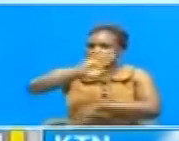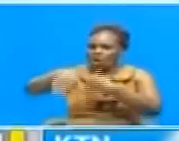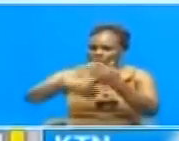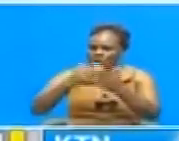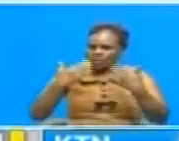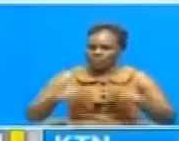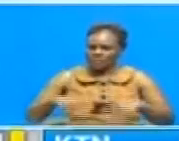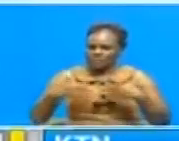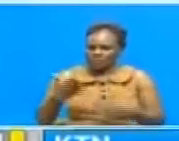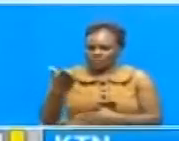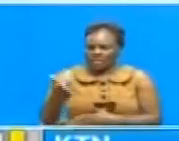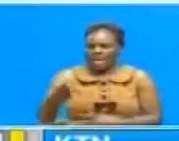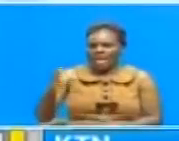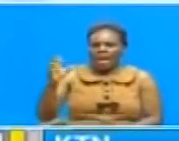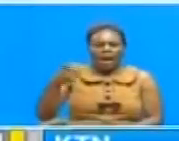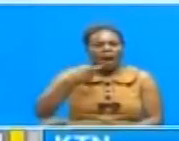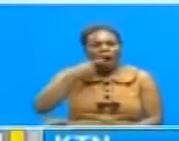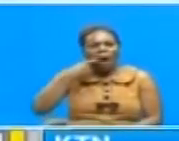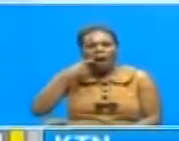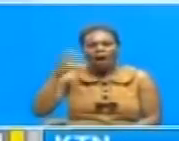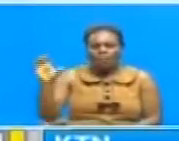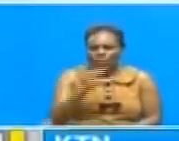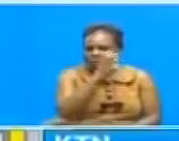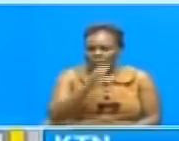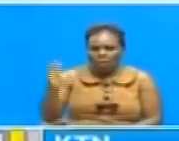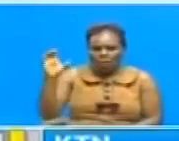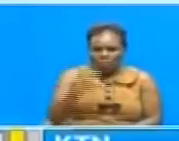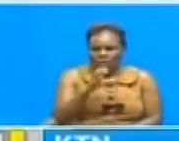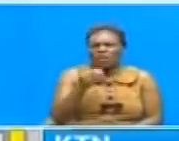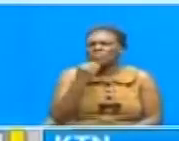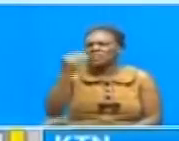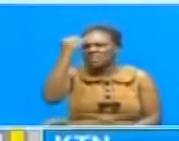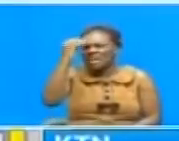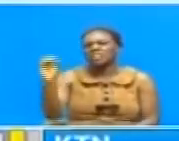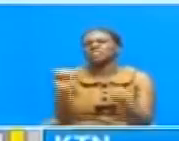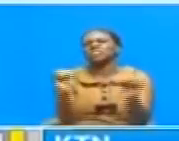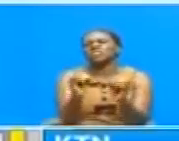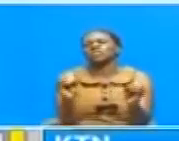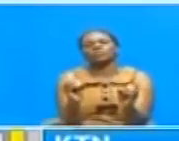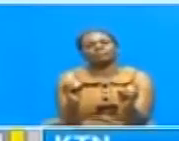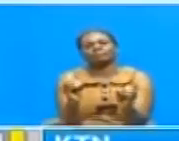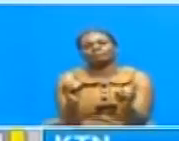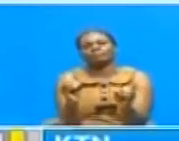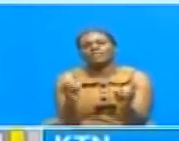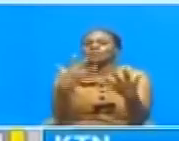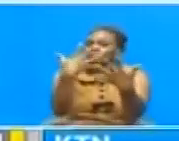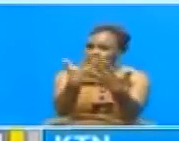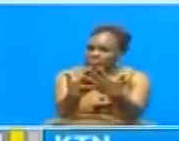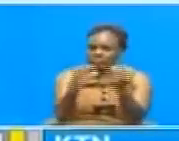who are already alcoholics, OCPD, stop pretending that you are now a good worker. Stop arresting